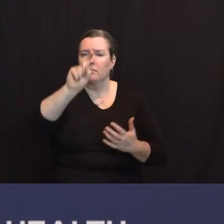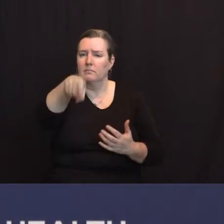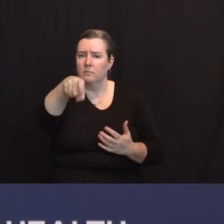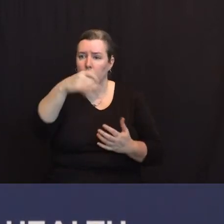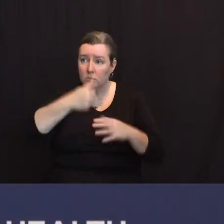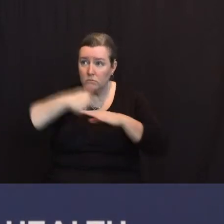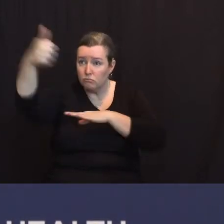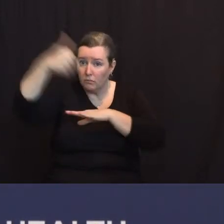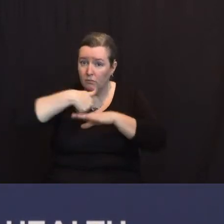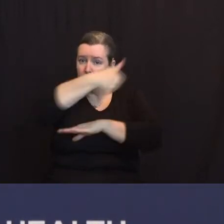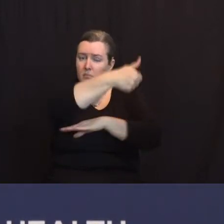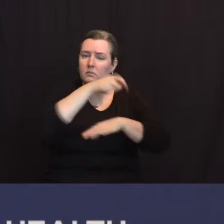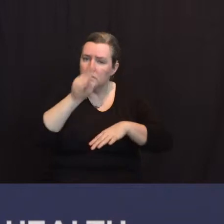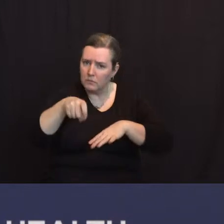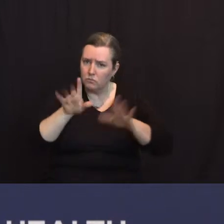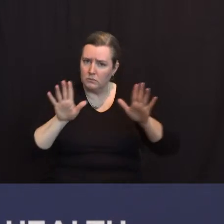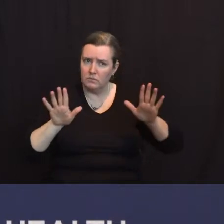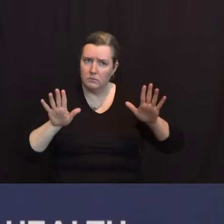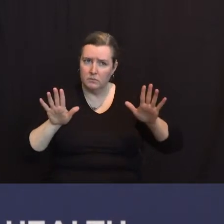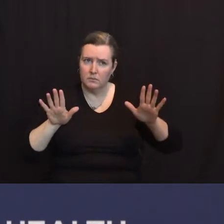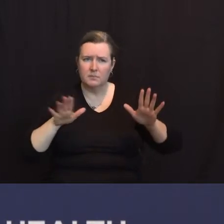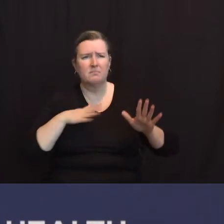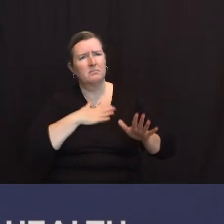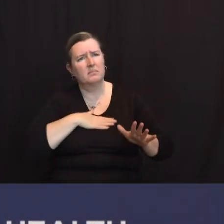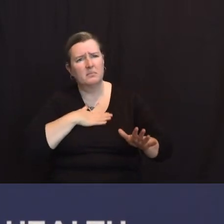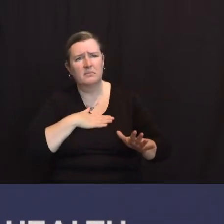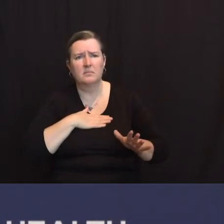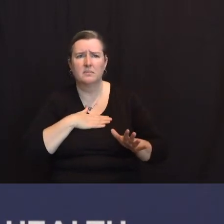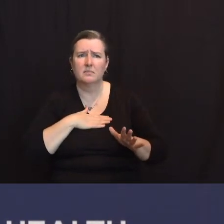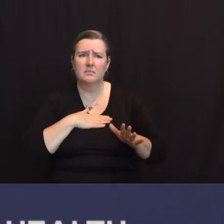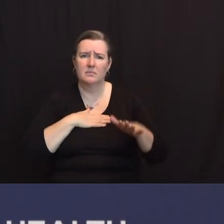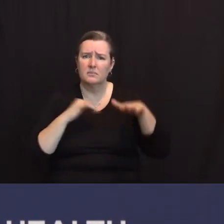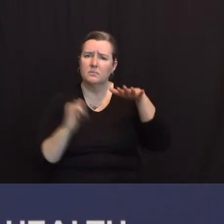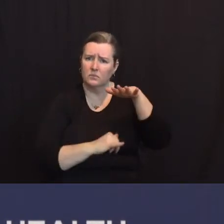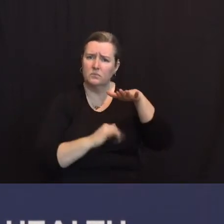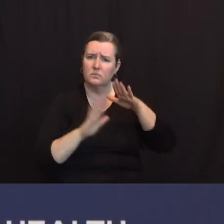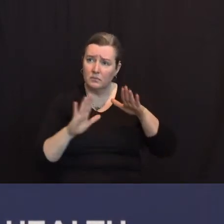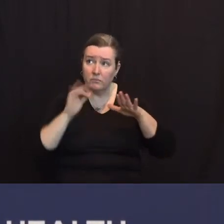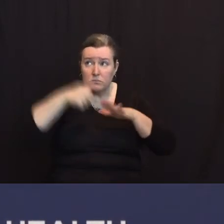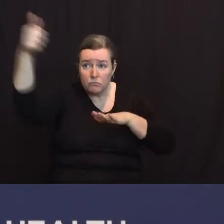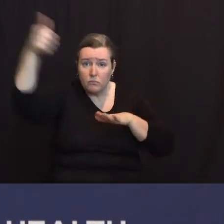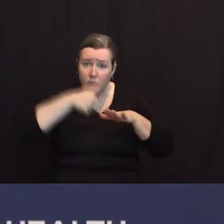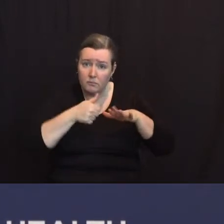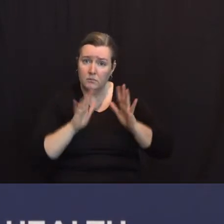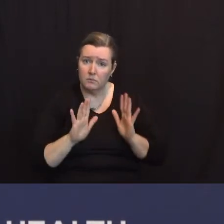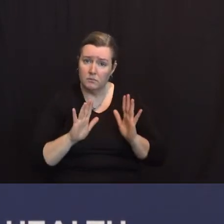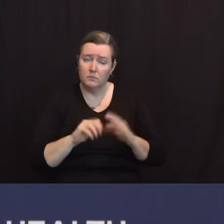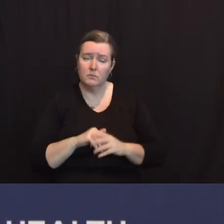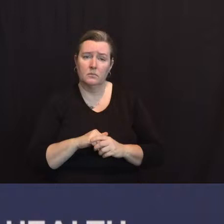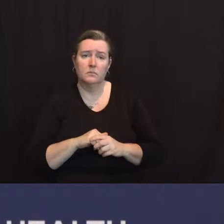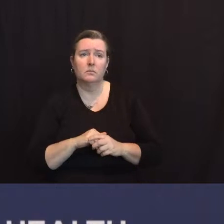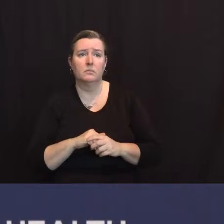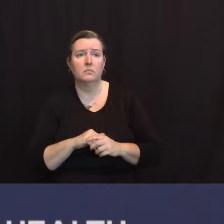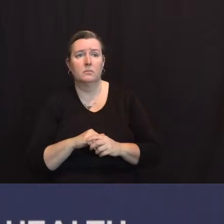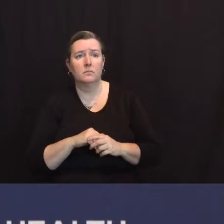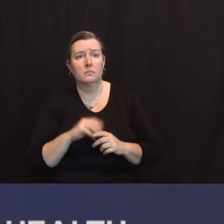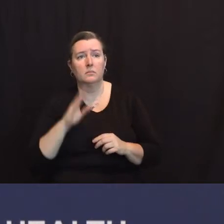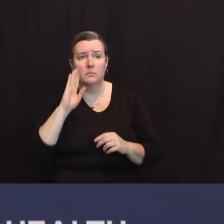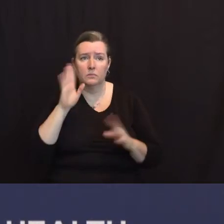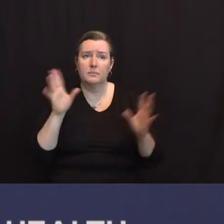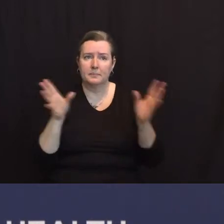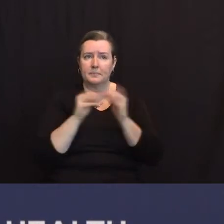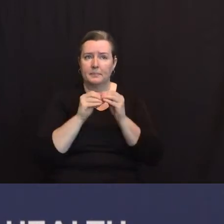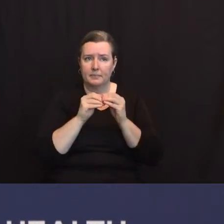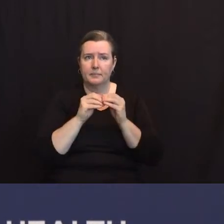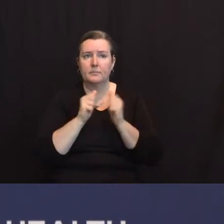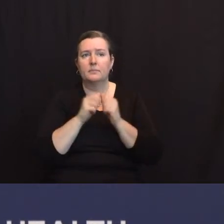then do the right thing on either end of that trip. I had a meeting that I'm going to do this weekend with someone who had to travel to Florida on business,